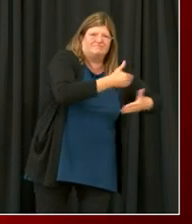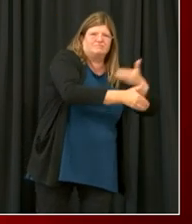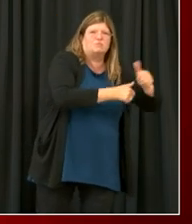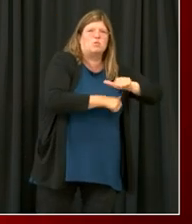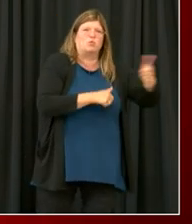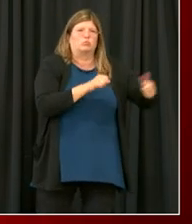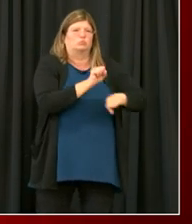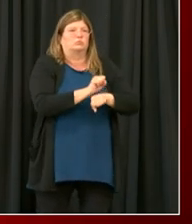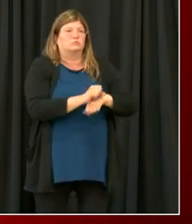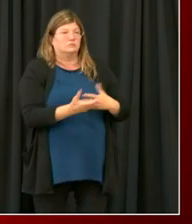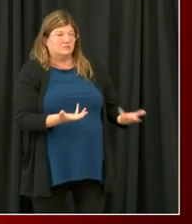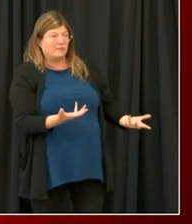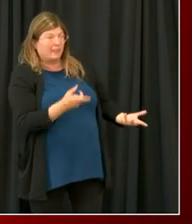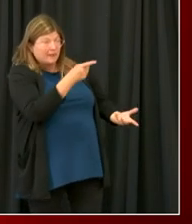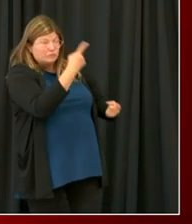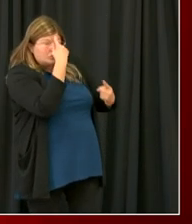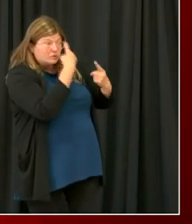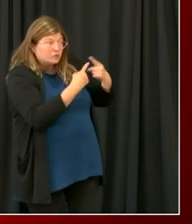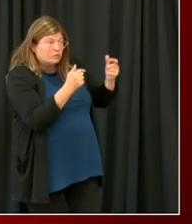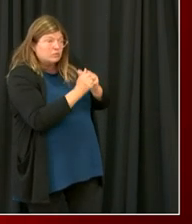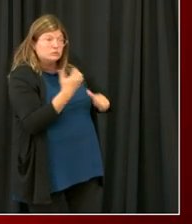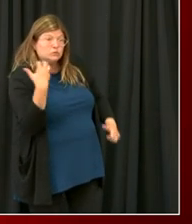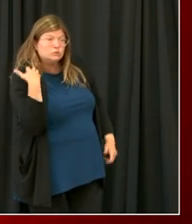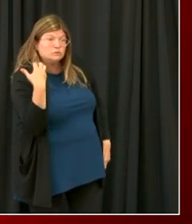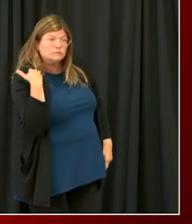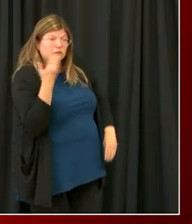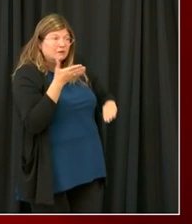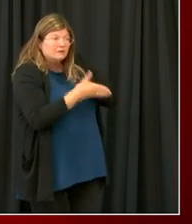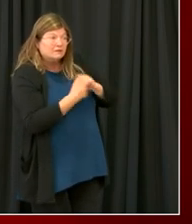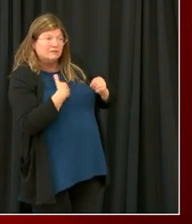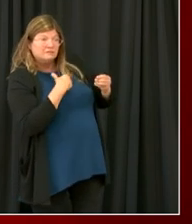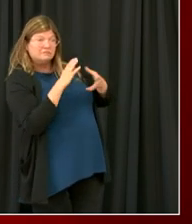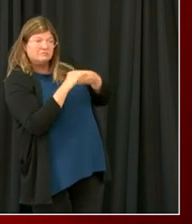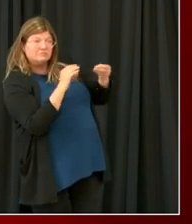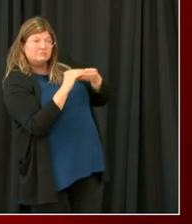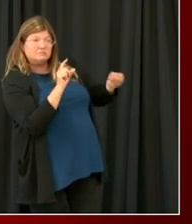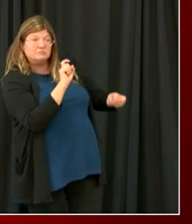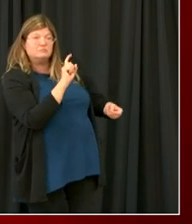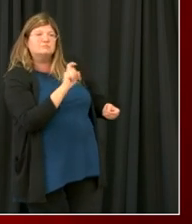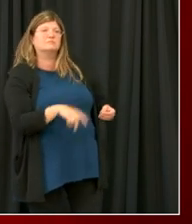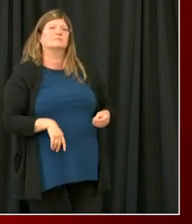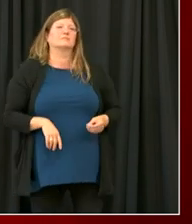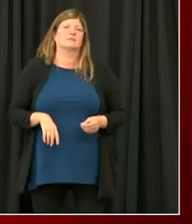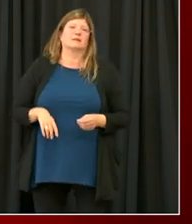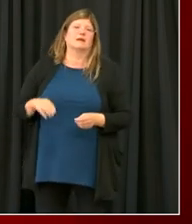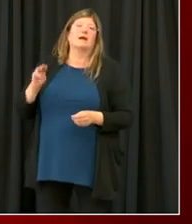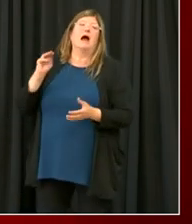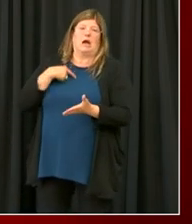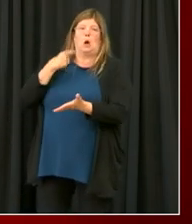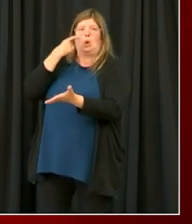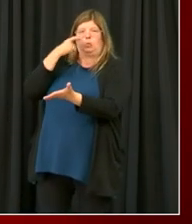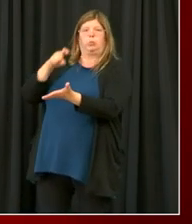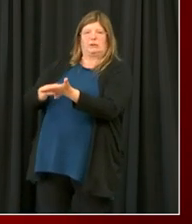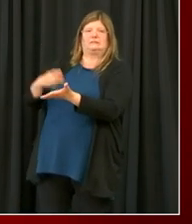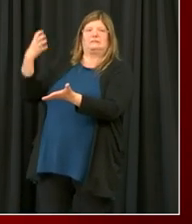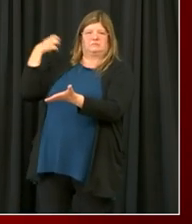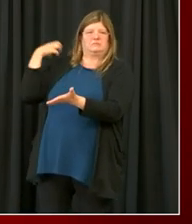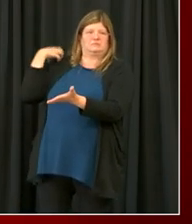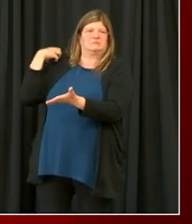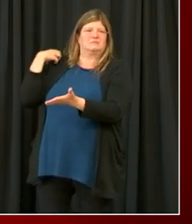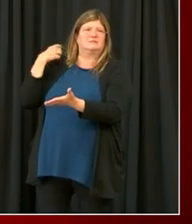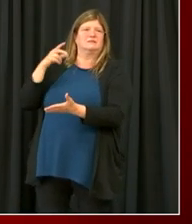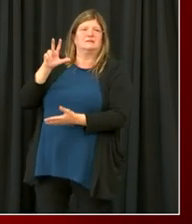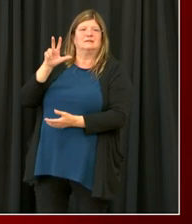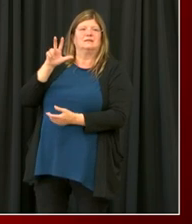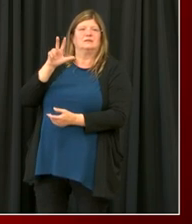at odds with the chief over his comments? Did you see his comments? I recognize that the chief is a